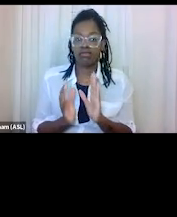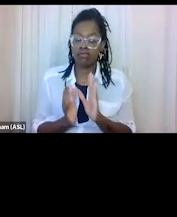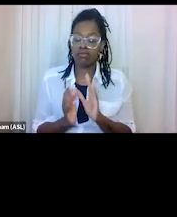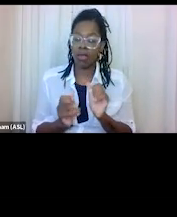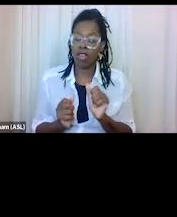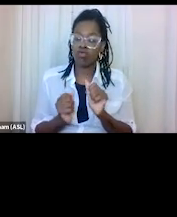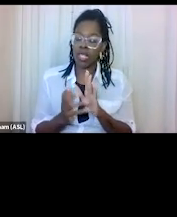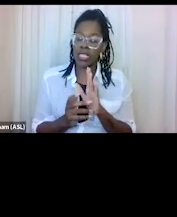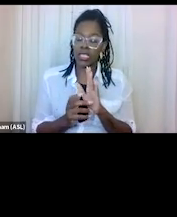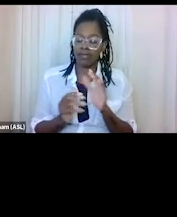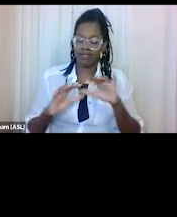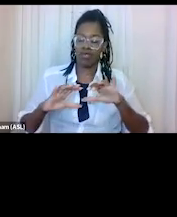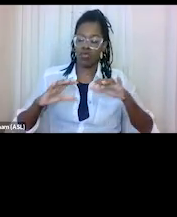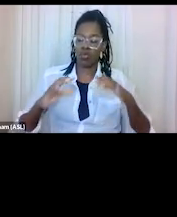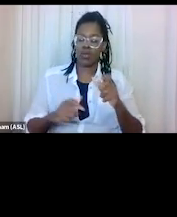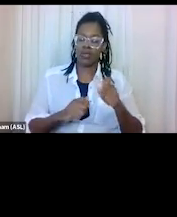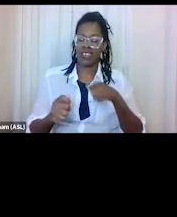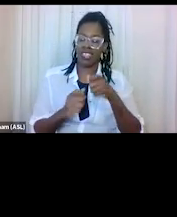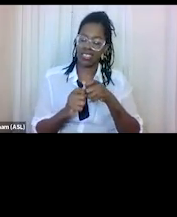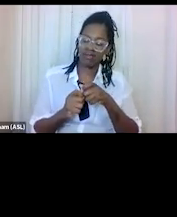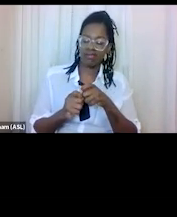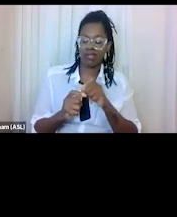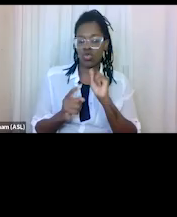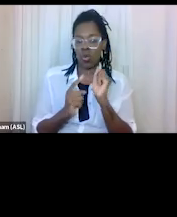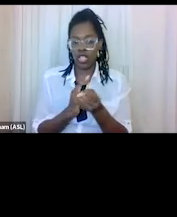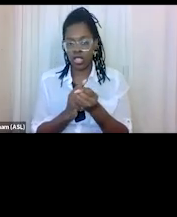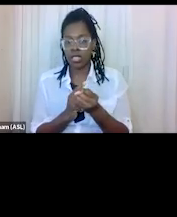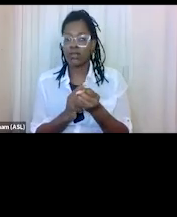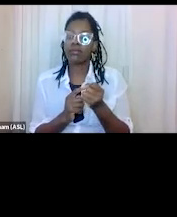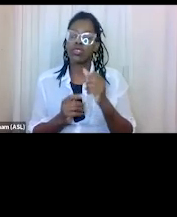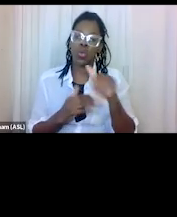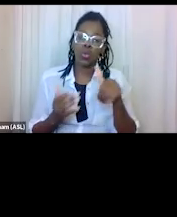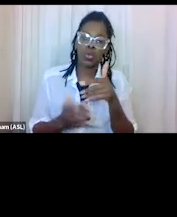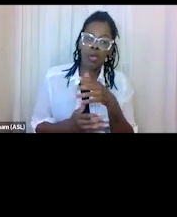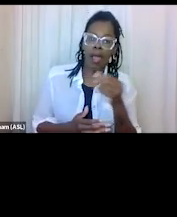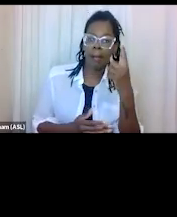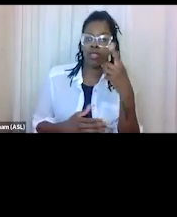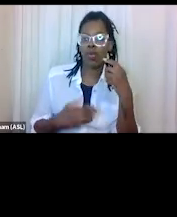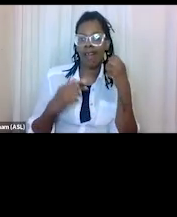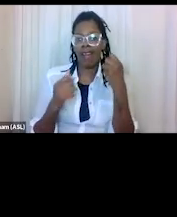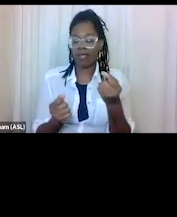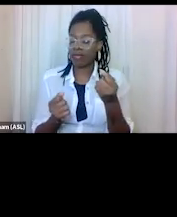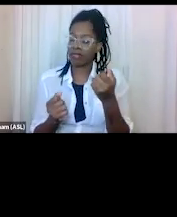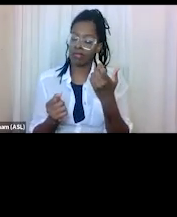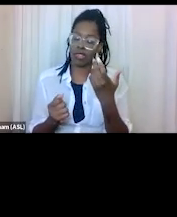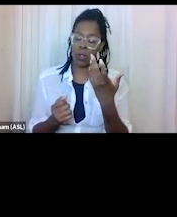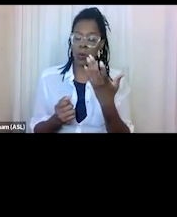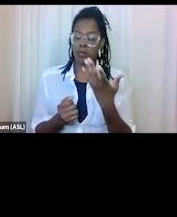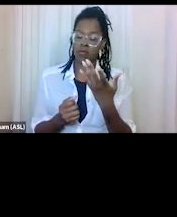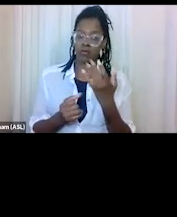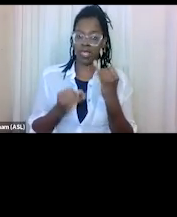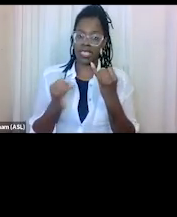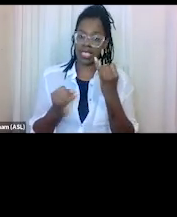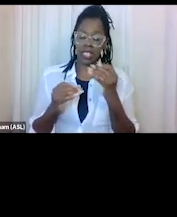population-specific considerations, the psychosocial and mental health implications of housing instability and homelessness,